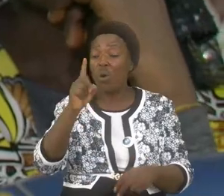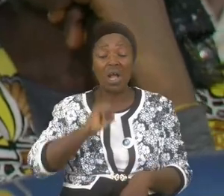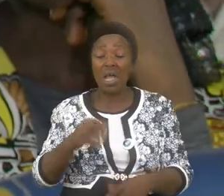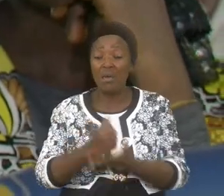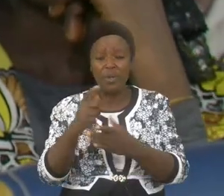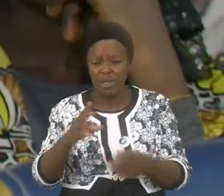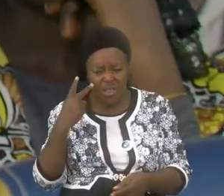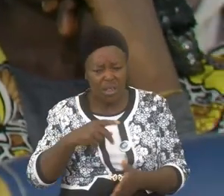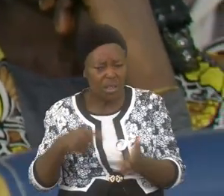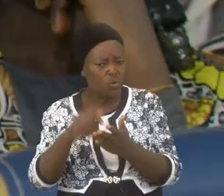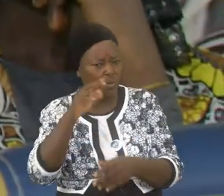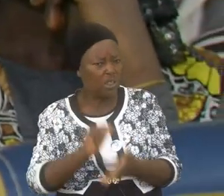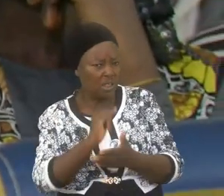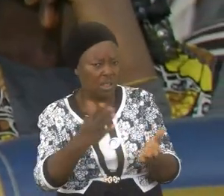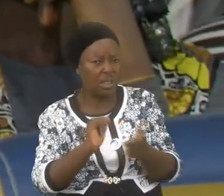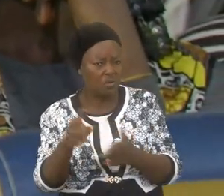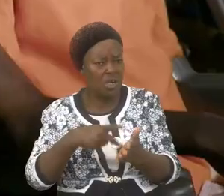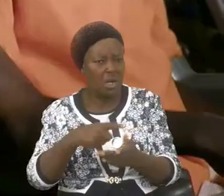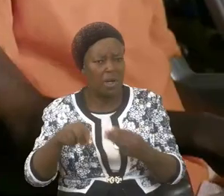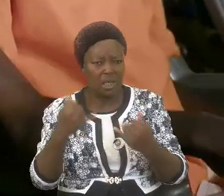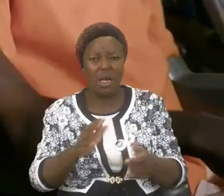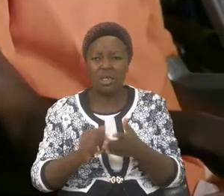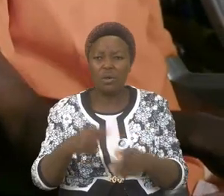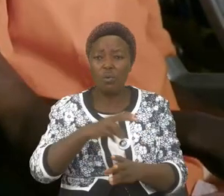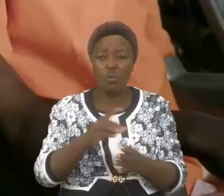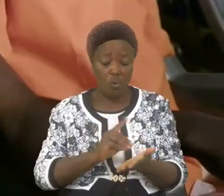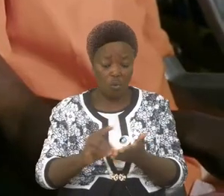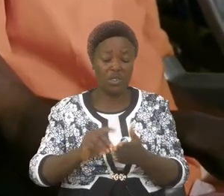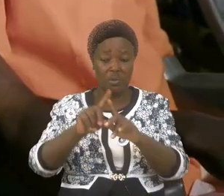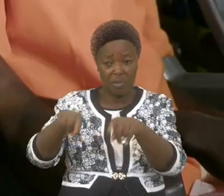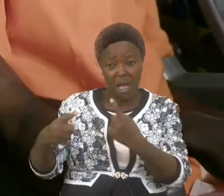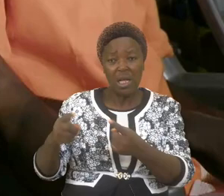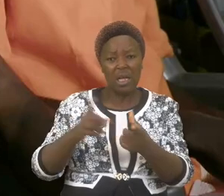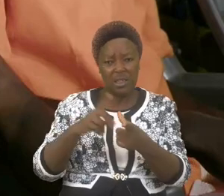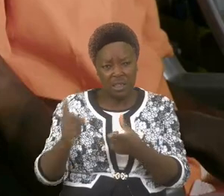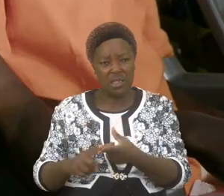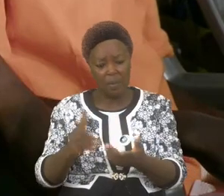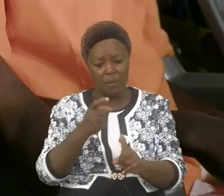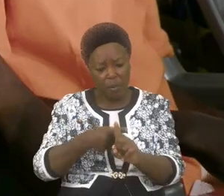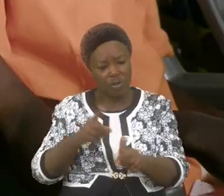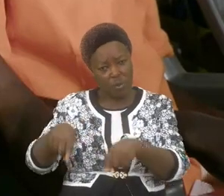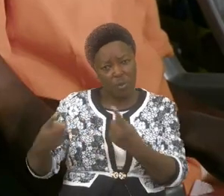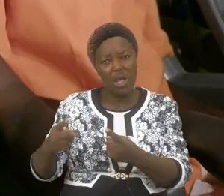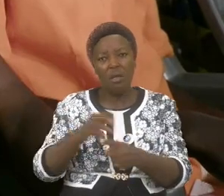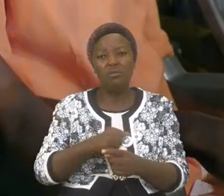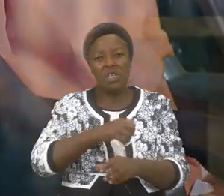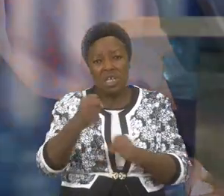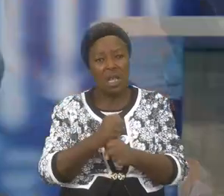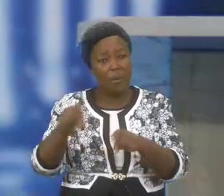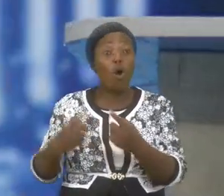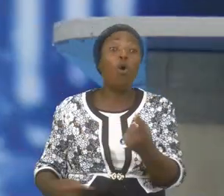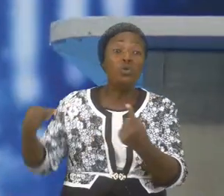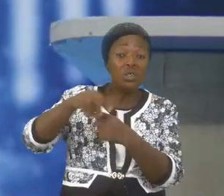pass, as the years pass, until the 12th year of the problem, no help came. And